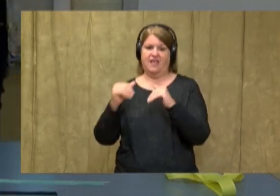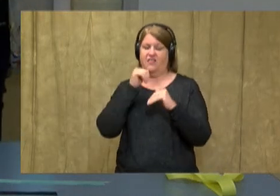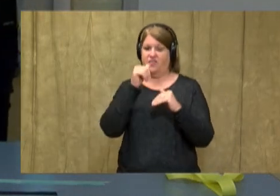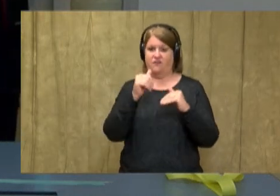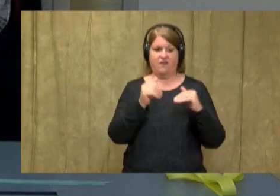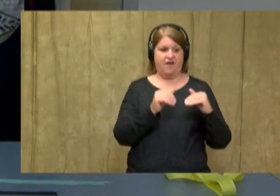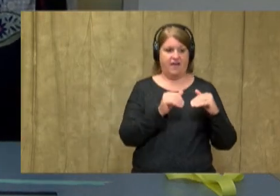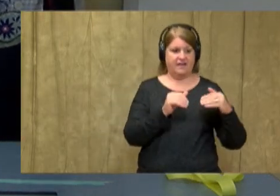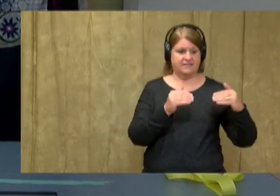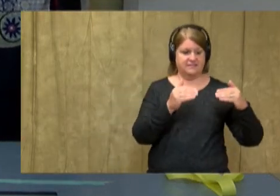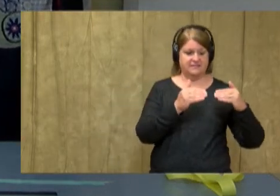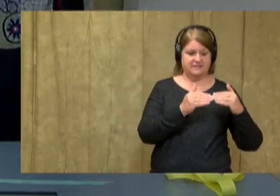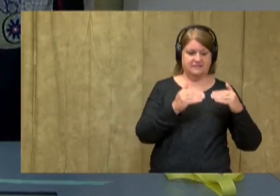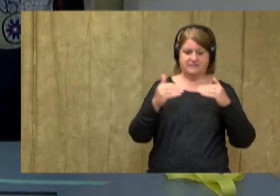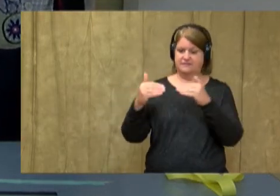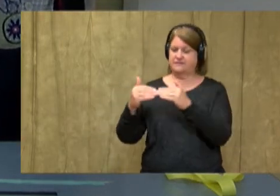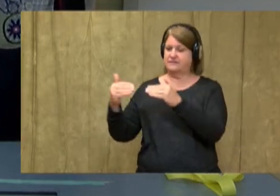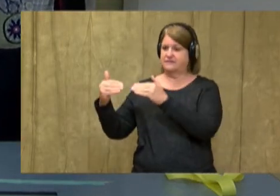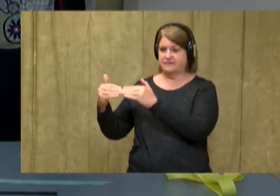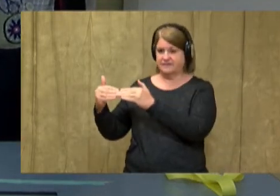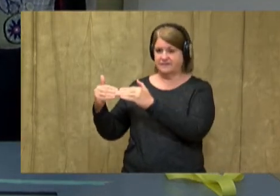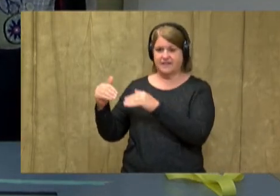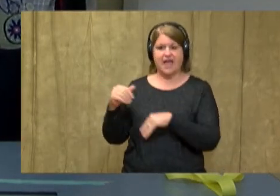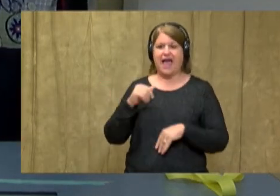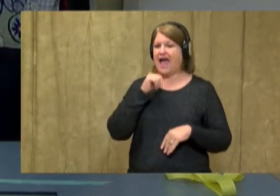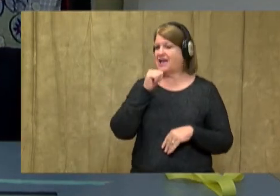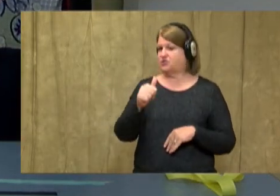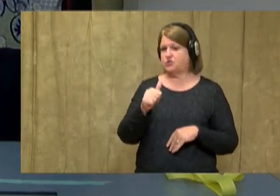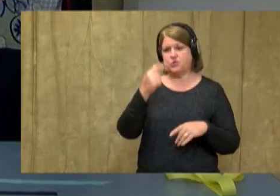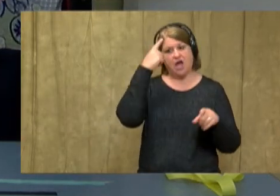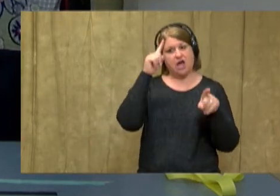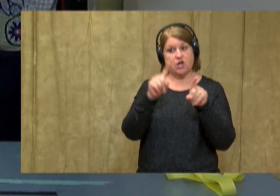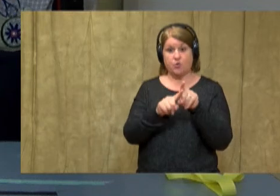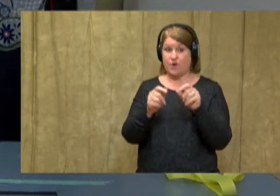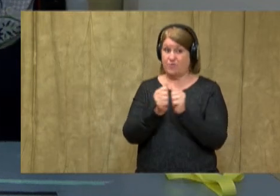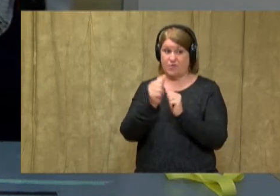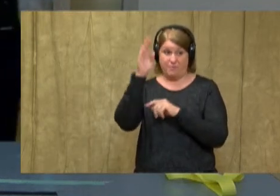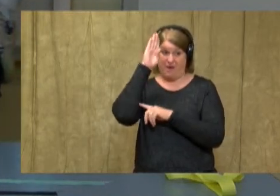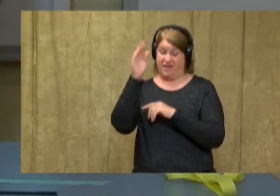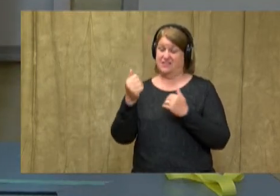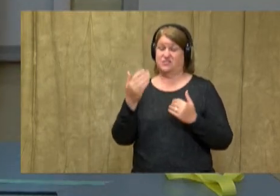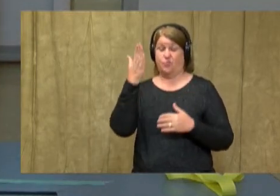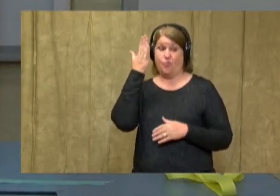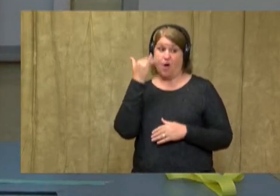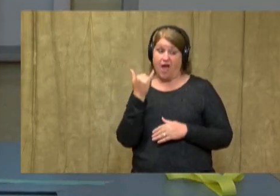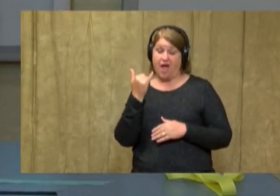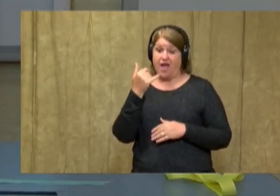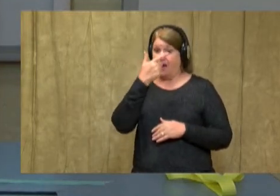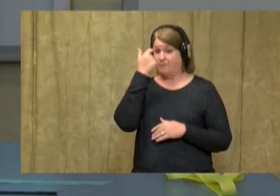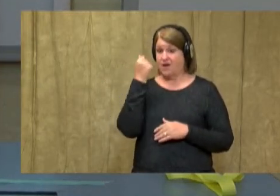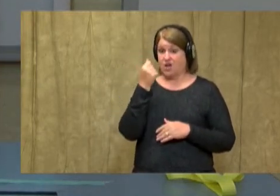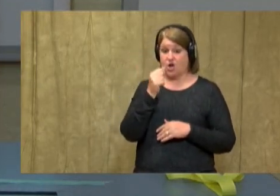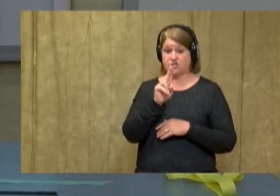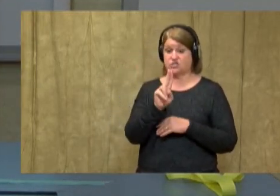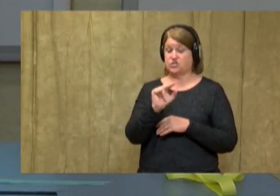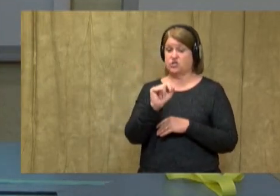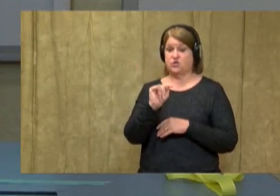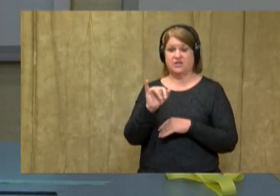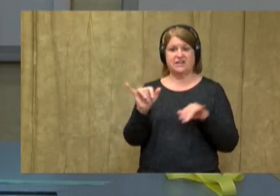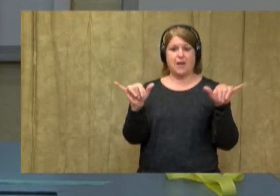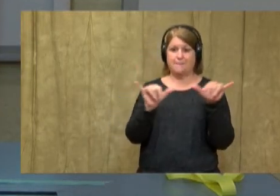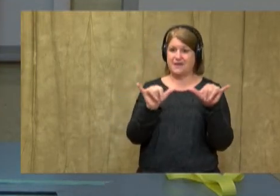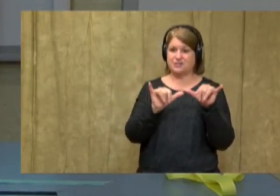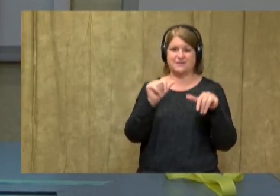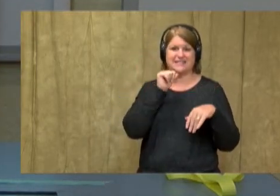So I do not agree with Buzz. And why do I not agree? Because our unit of measurement is